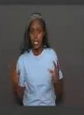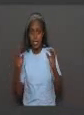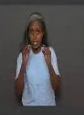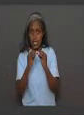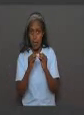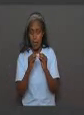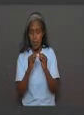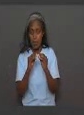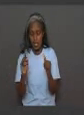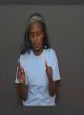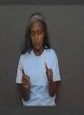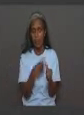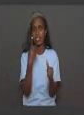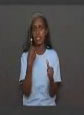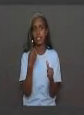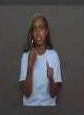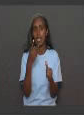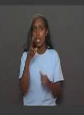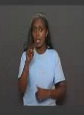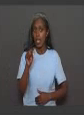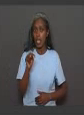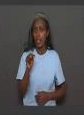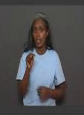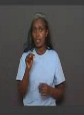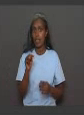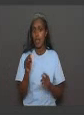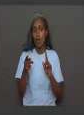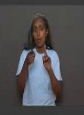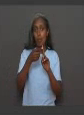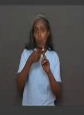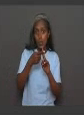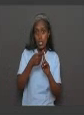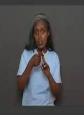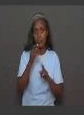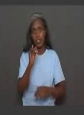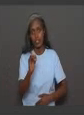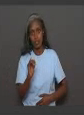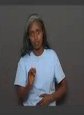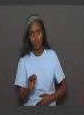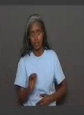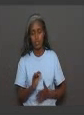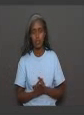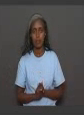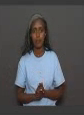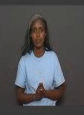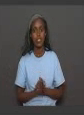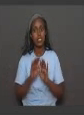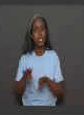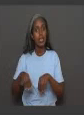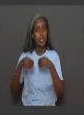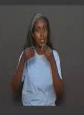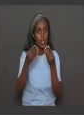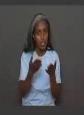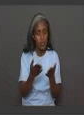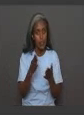The sum of the first n positive integers